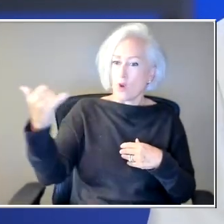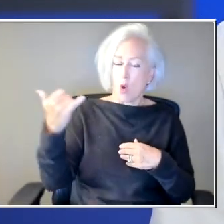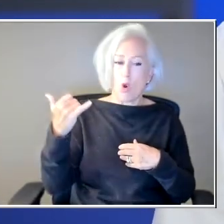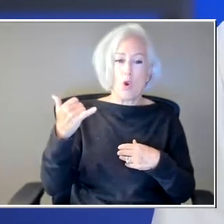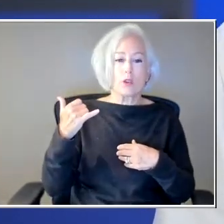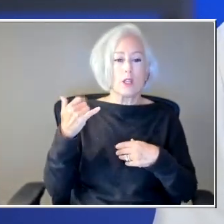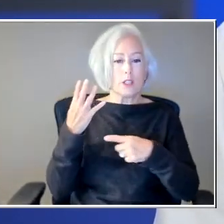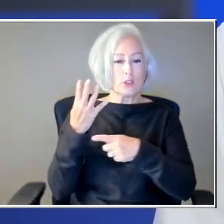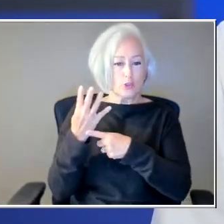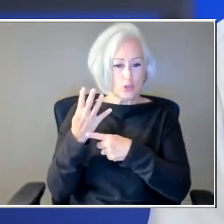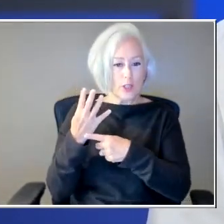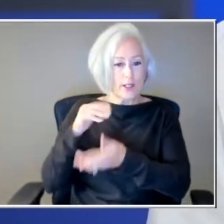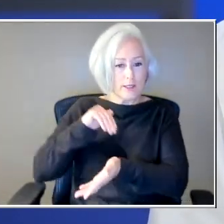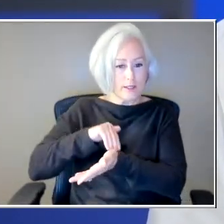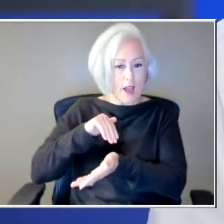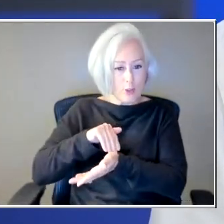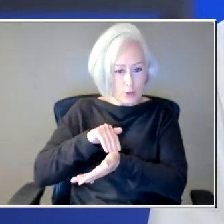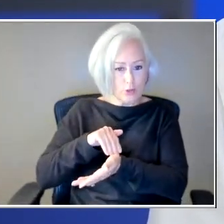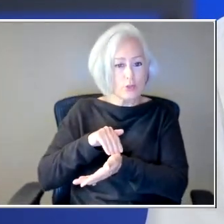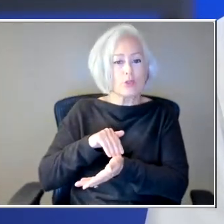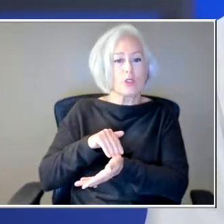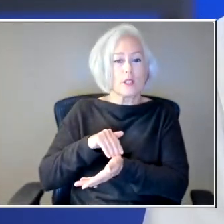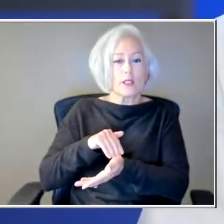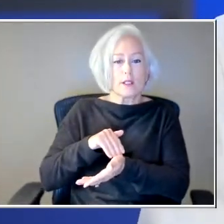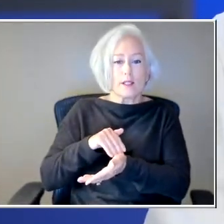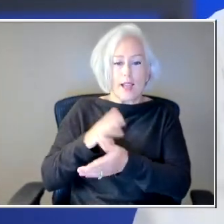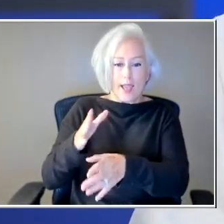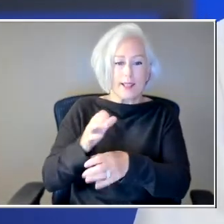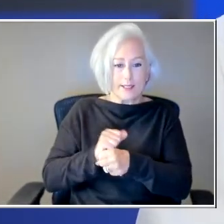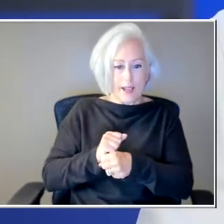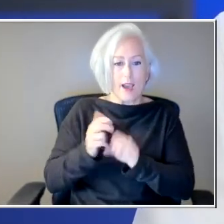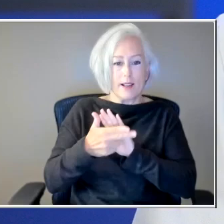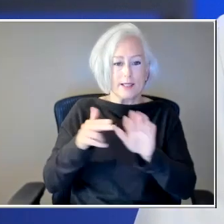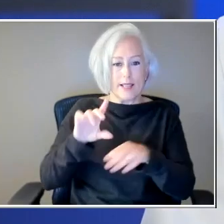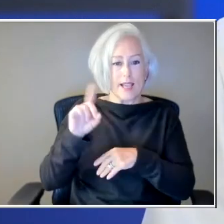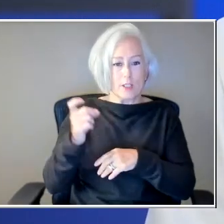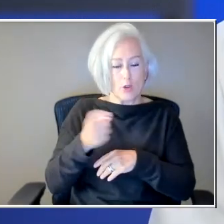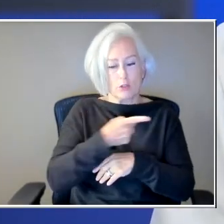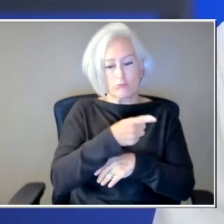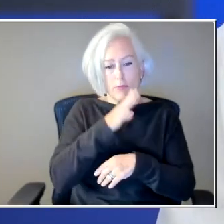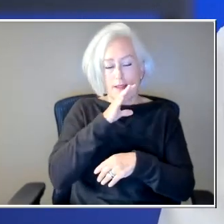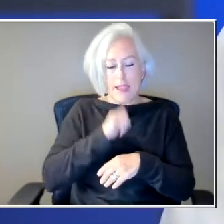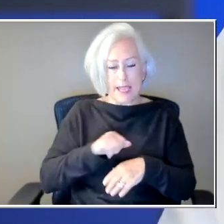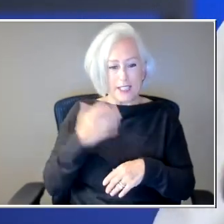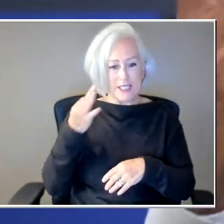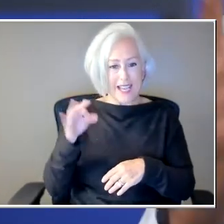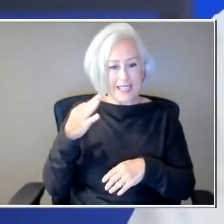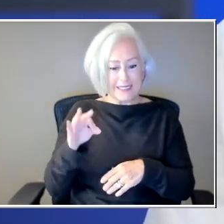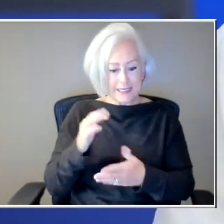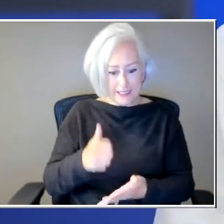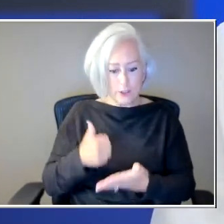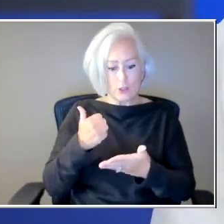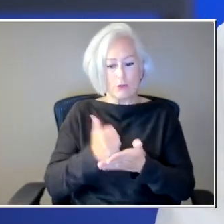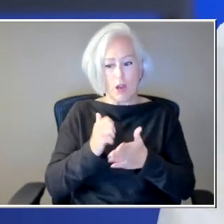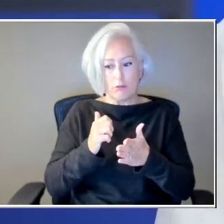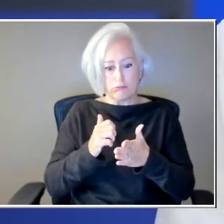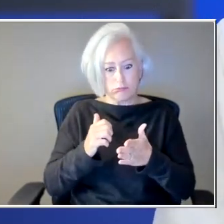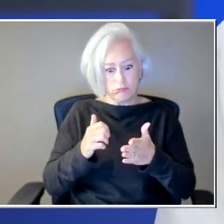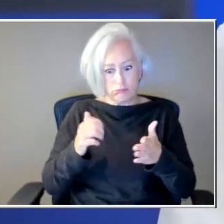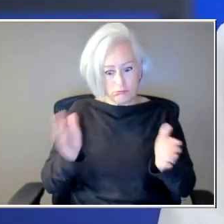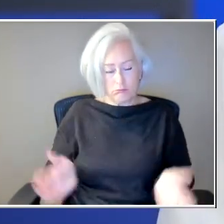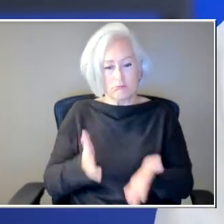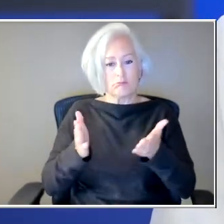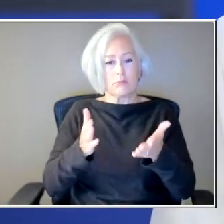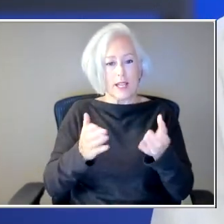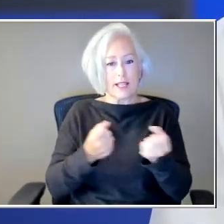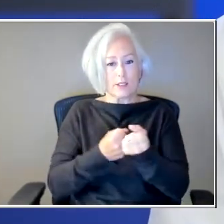clinic for Lynch syndrome, and got her diagnosed at the age of 19, so we could be much more proactive. I recently met her at a conference, and she was